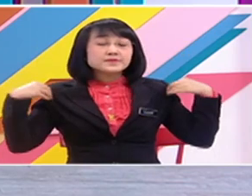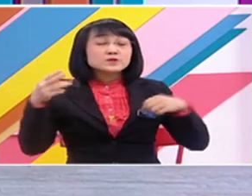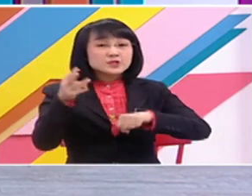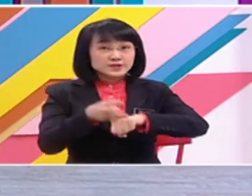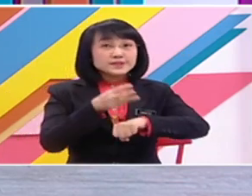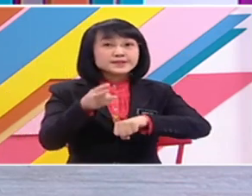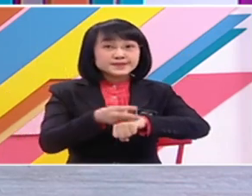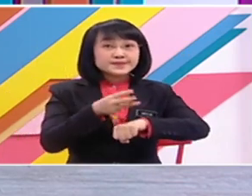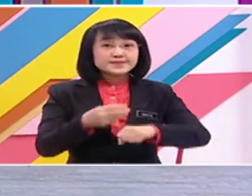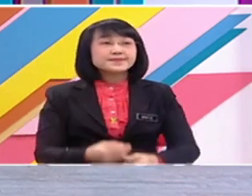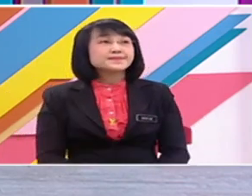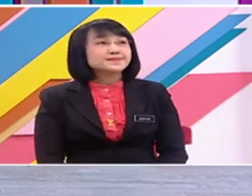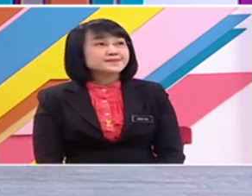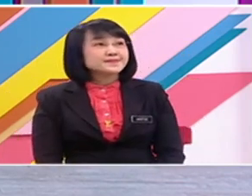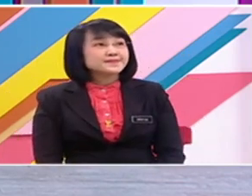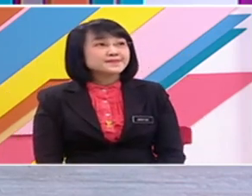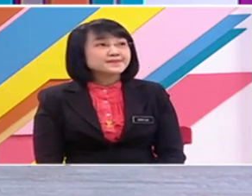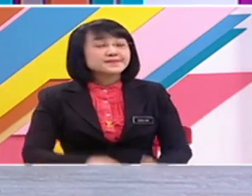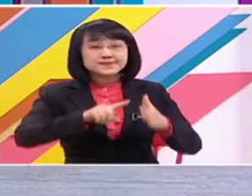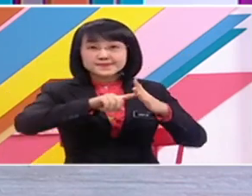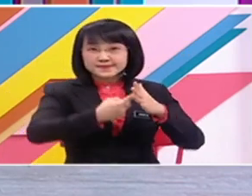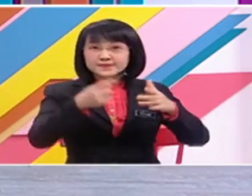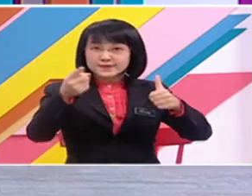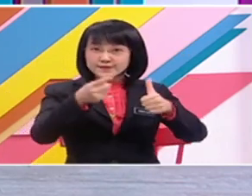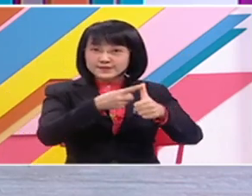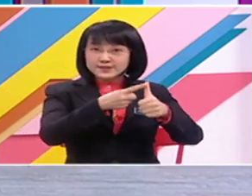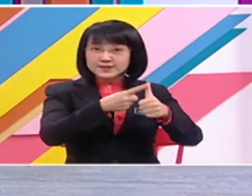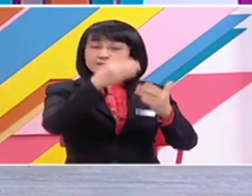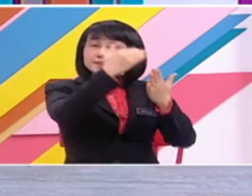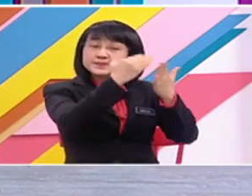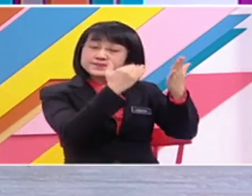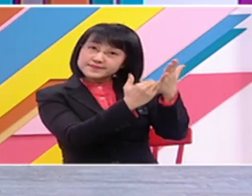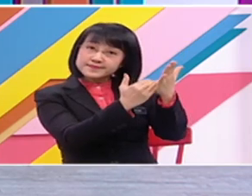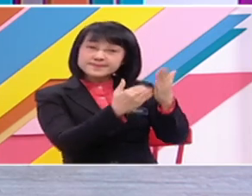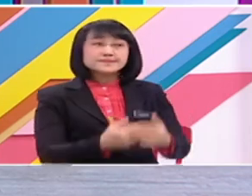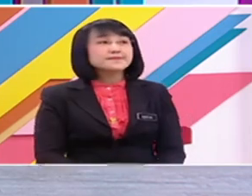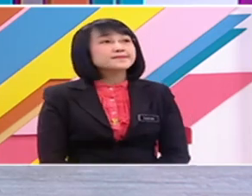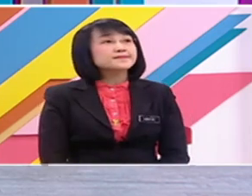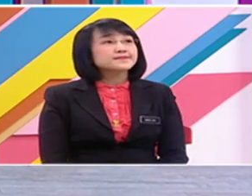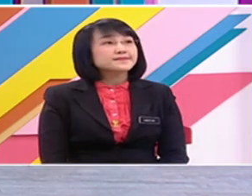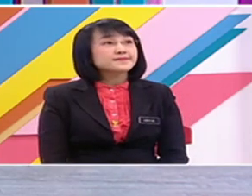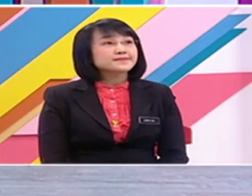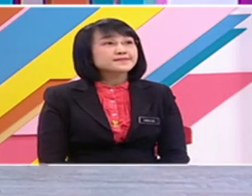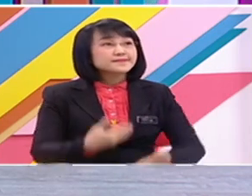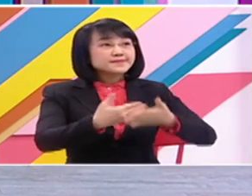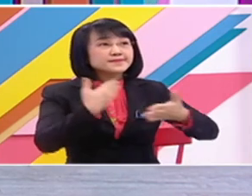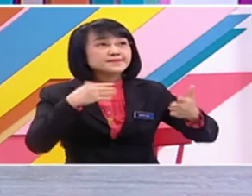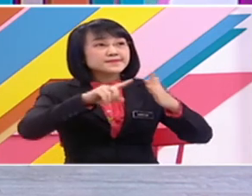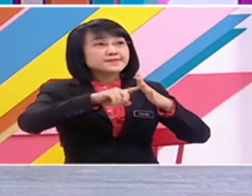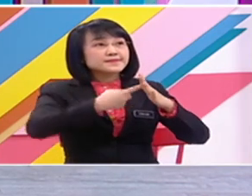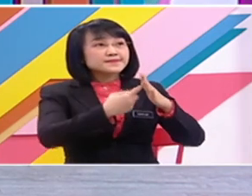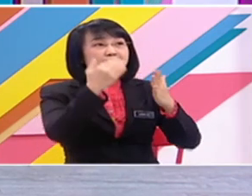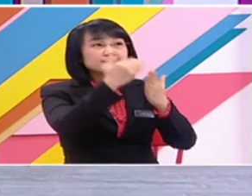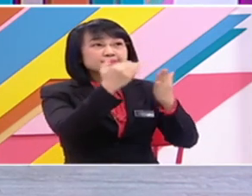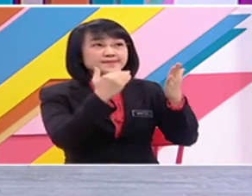let's maybe we can start with the first lesson of today, perhaps a little bit. Okay, mm-hmm. Before we start the lesson, I will take out